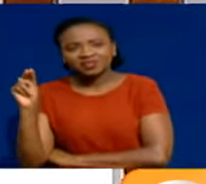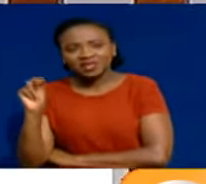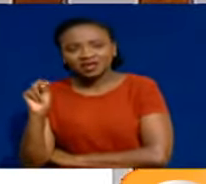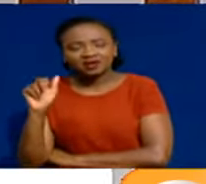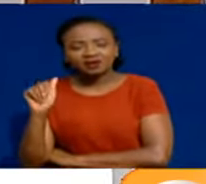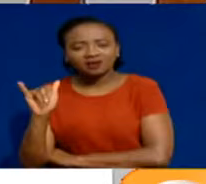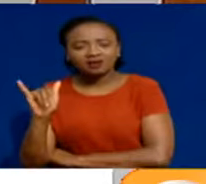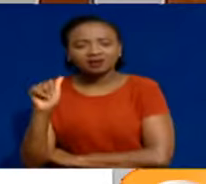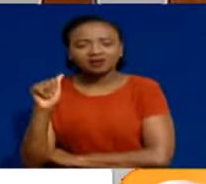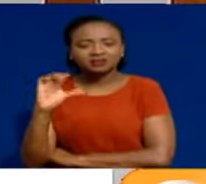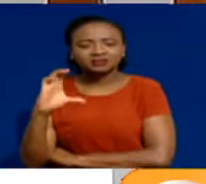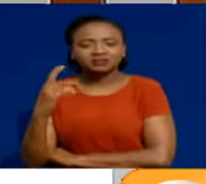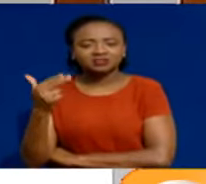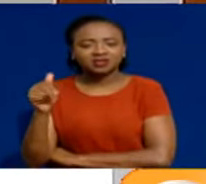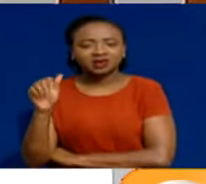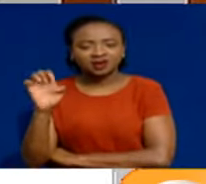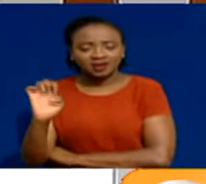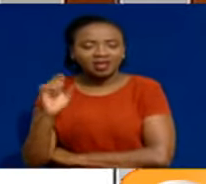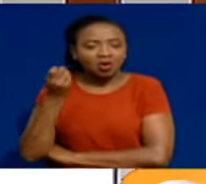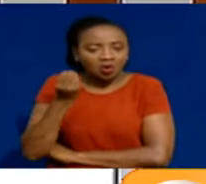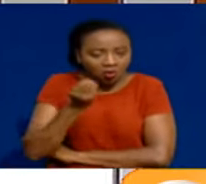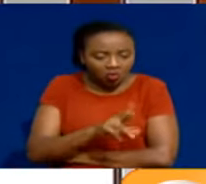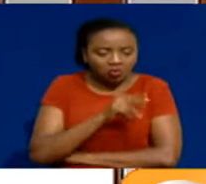of Kibaki?